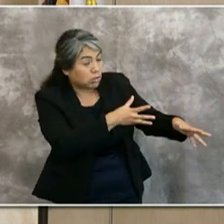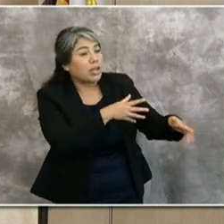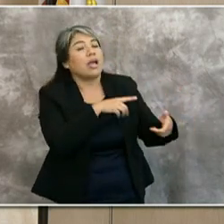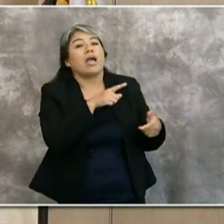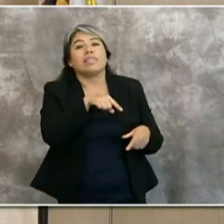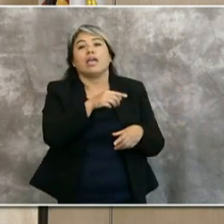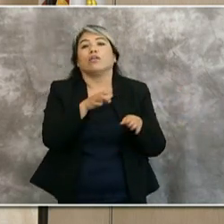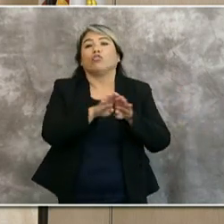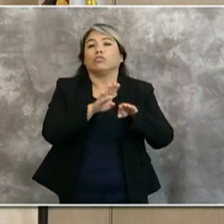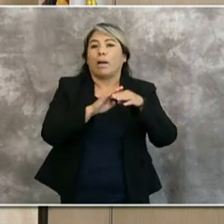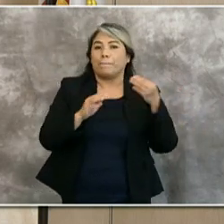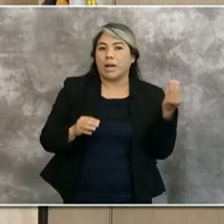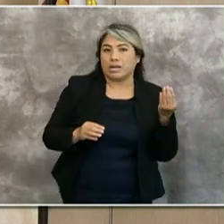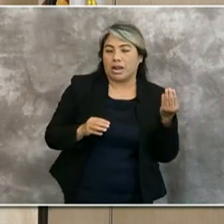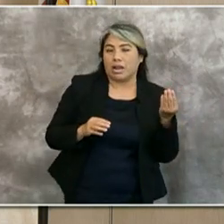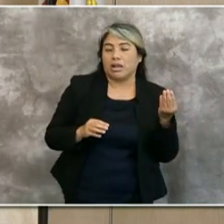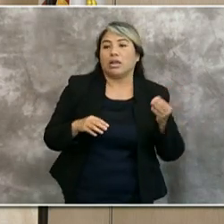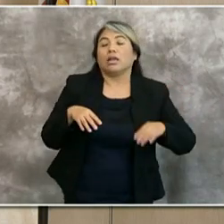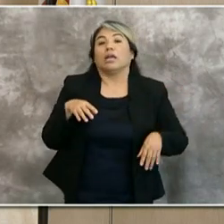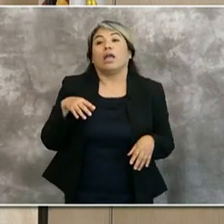on Monday, and to my